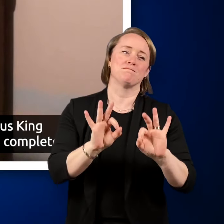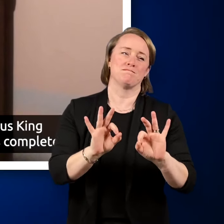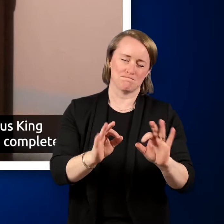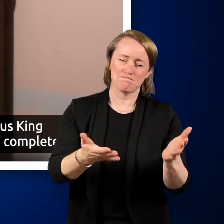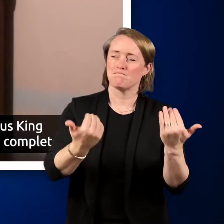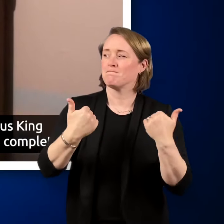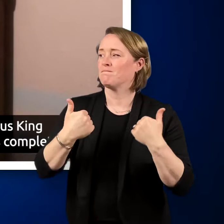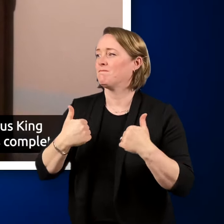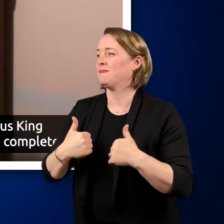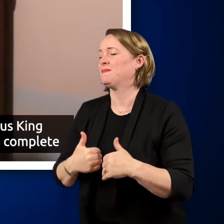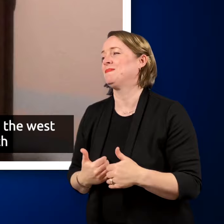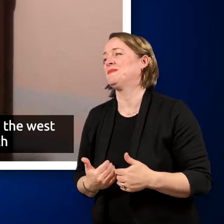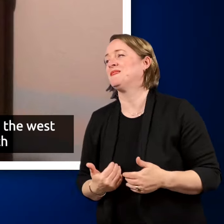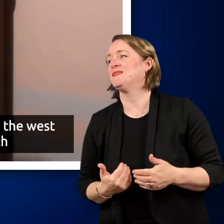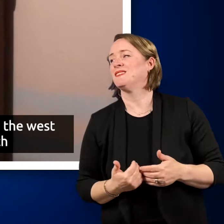complete.